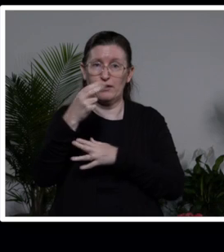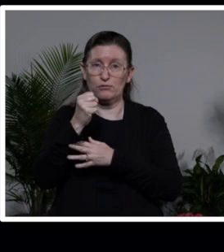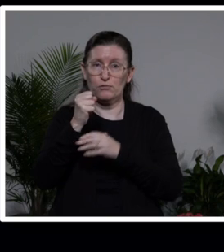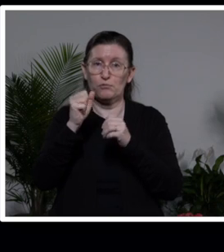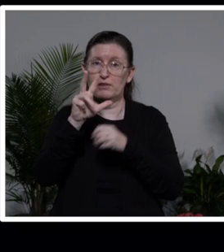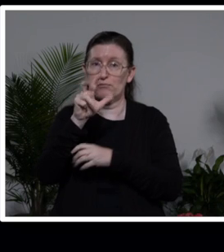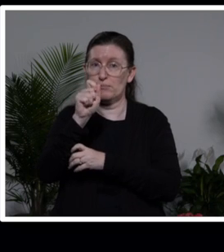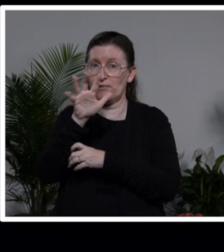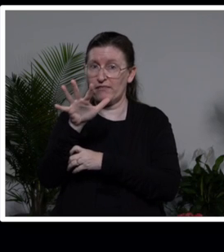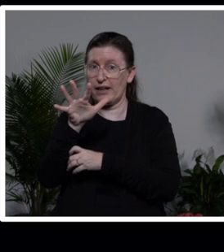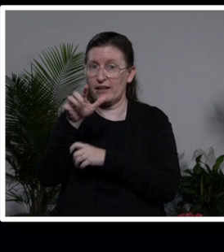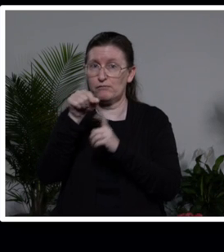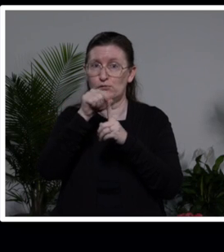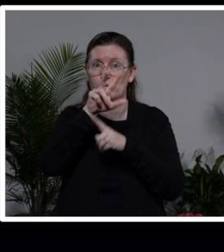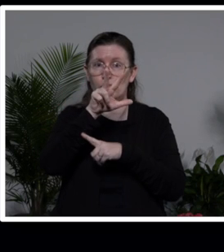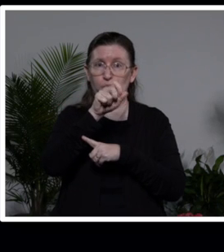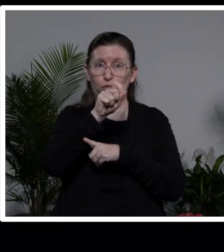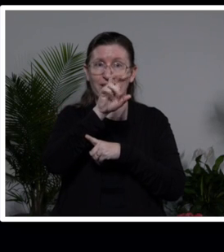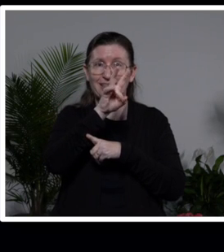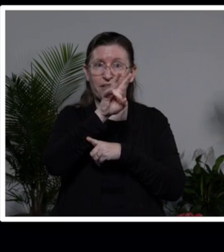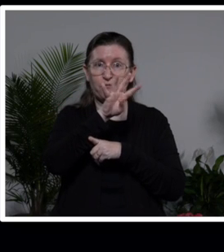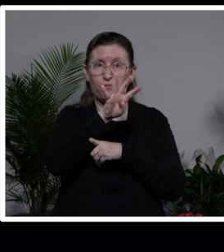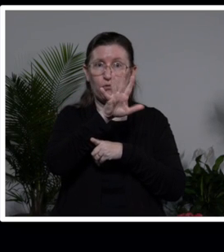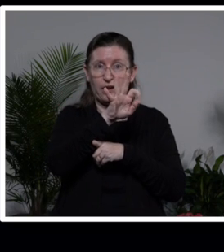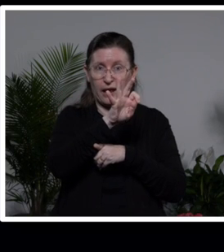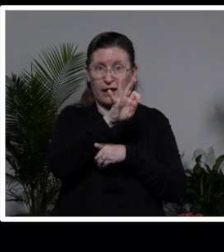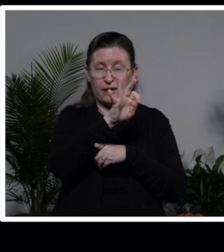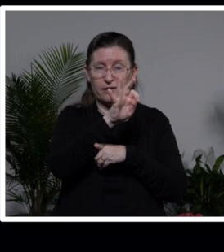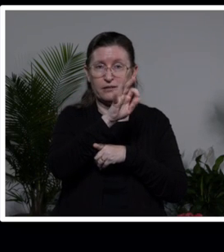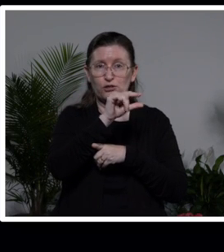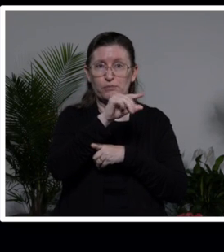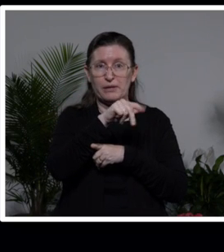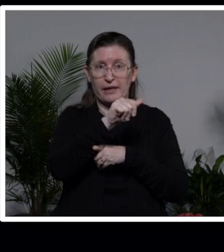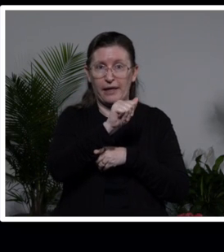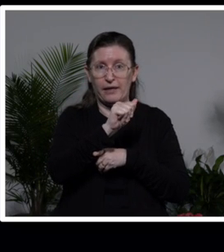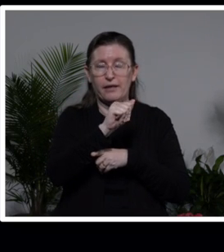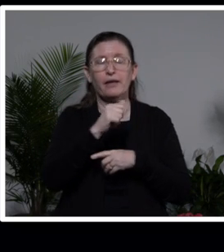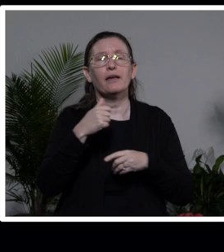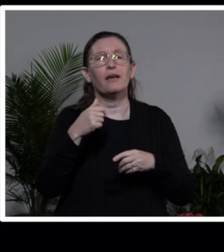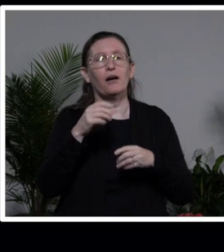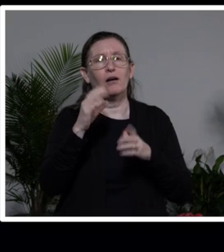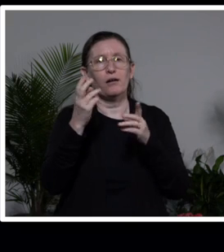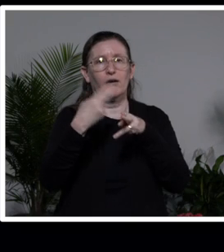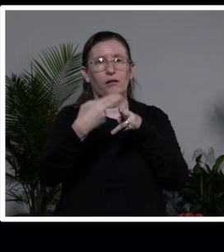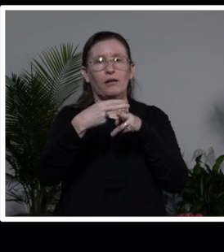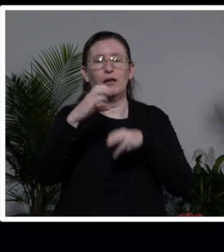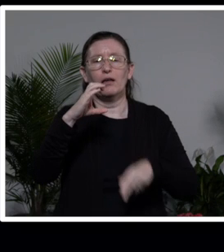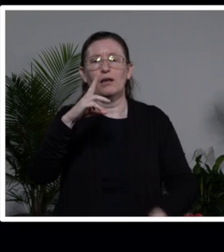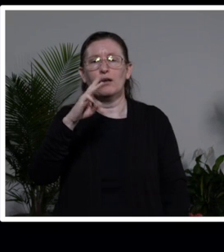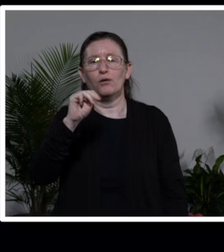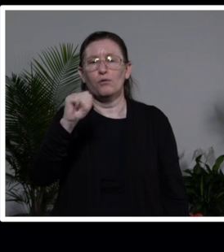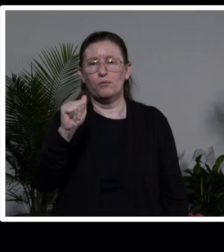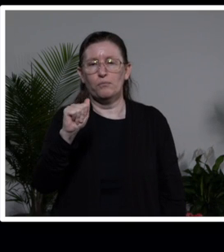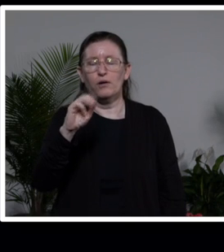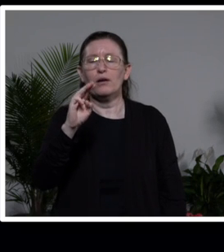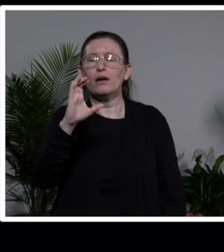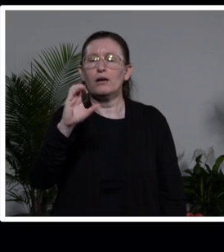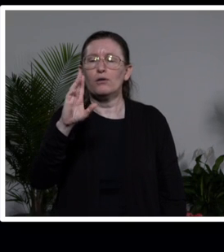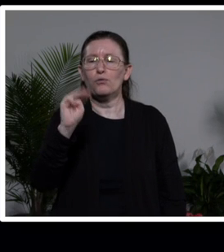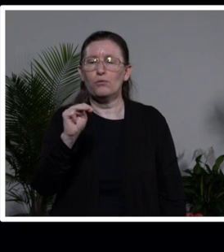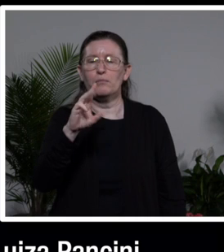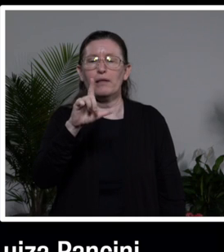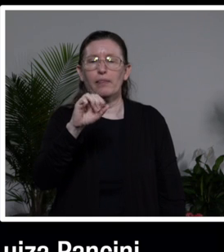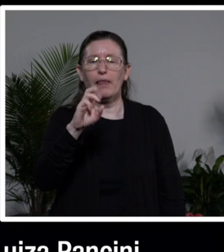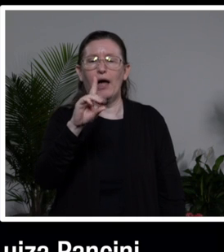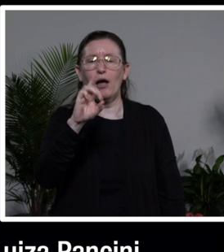school with a 3.5 to 3.749 grade point average are recognized as cum laude graduates or